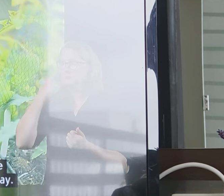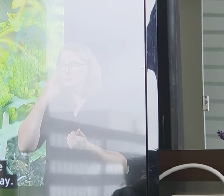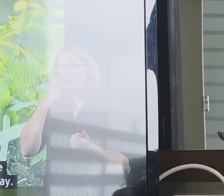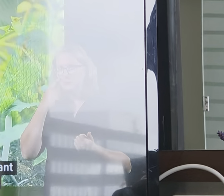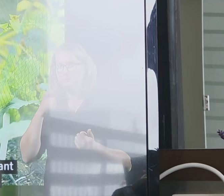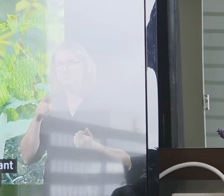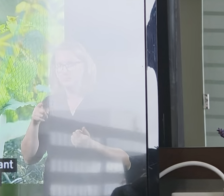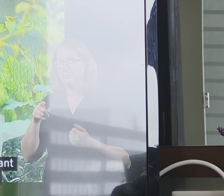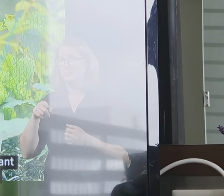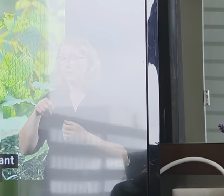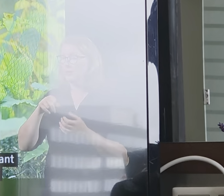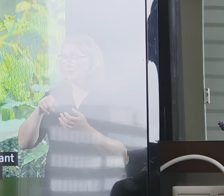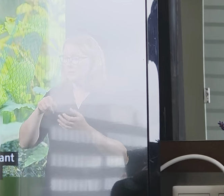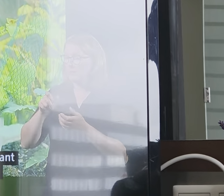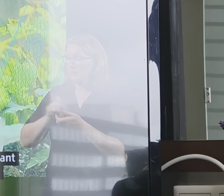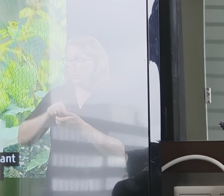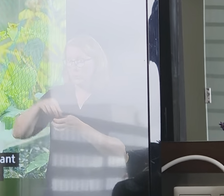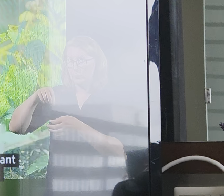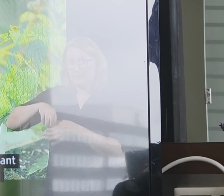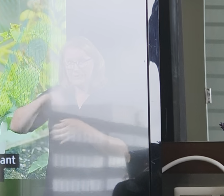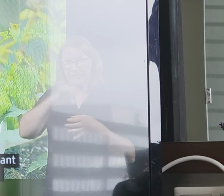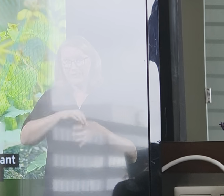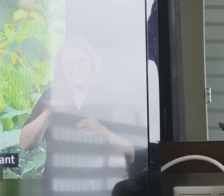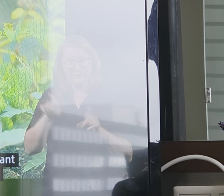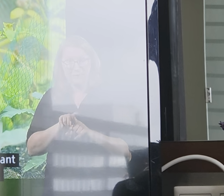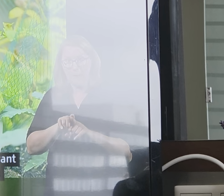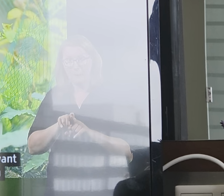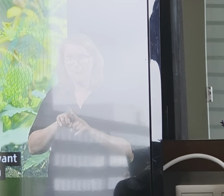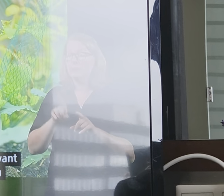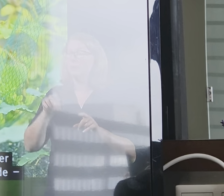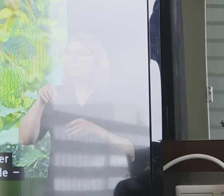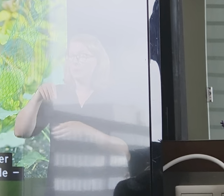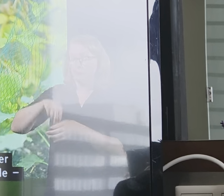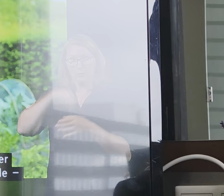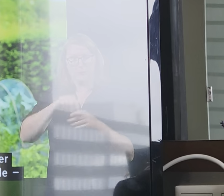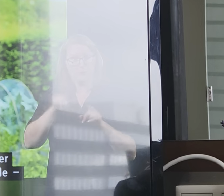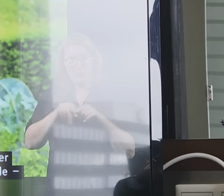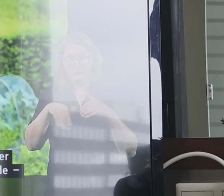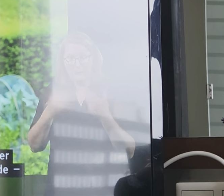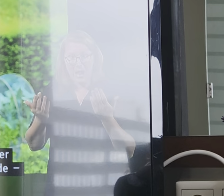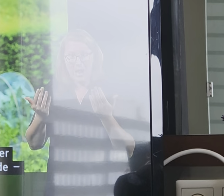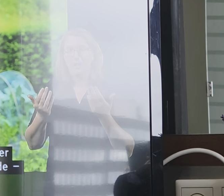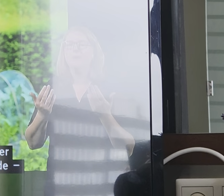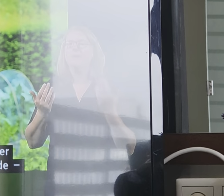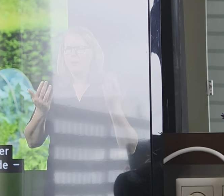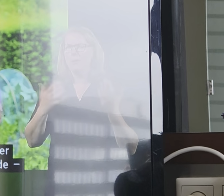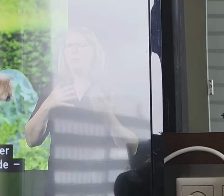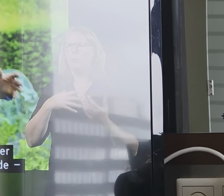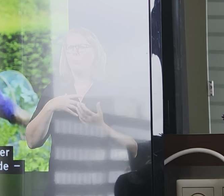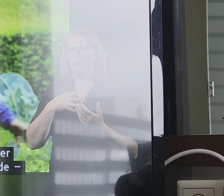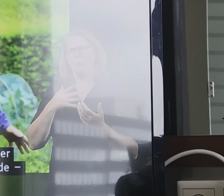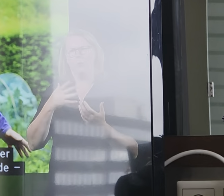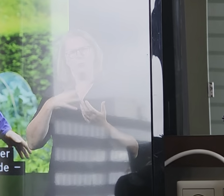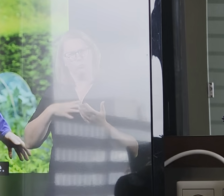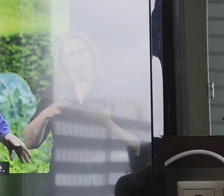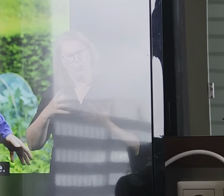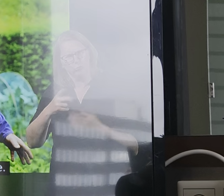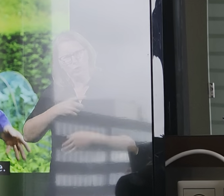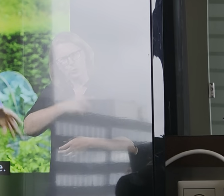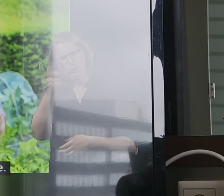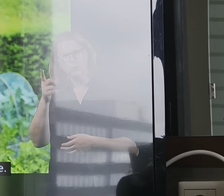day. And actually, what I really want to do is to encourage you to grow spuds in a container if you don't have